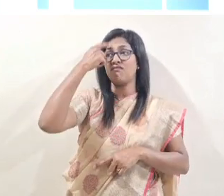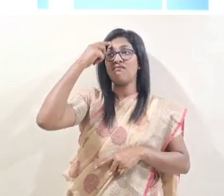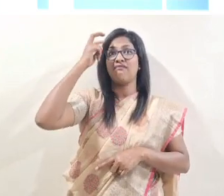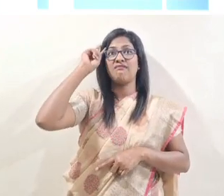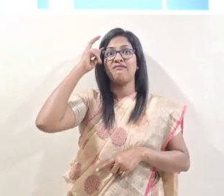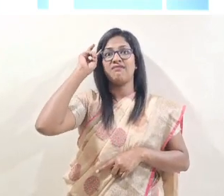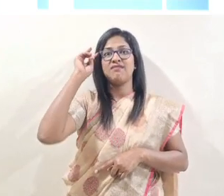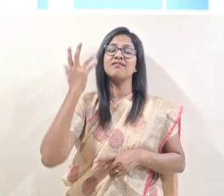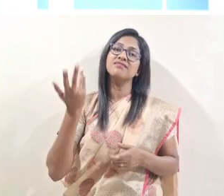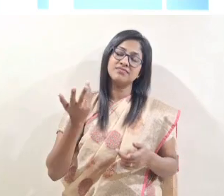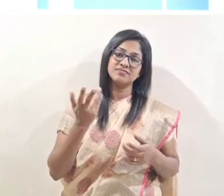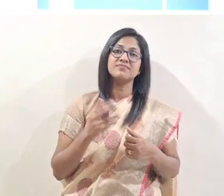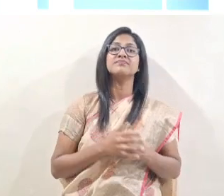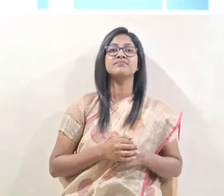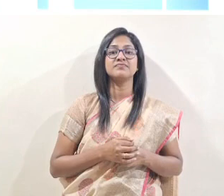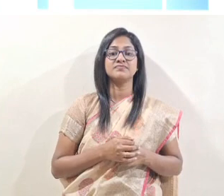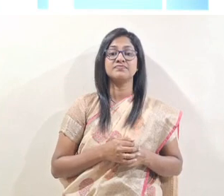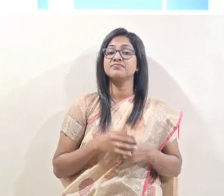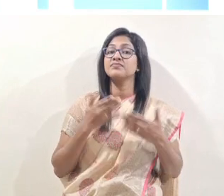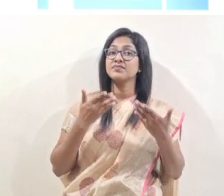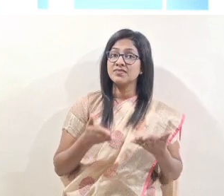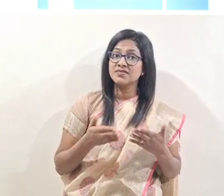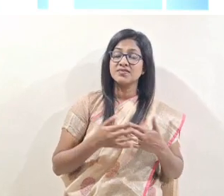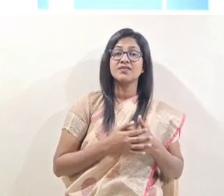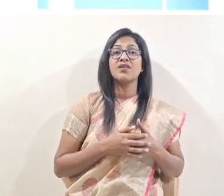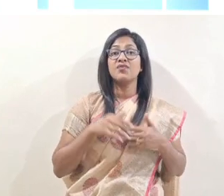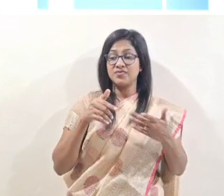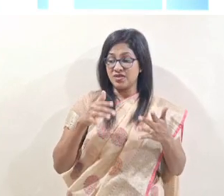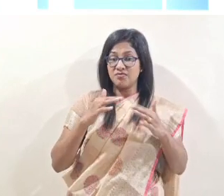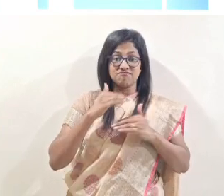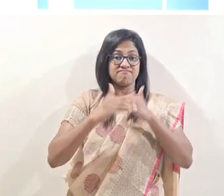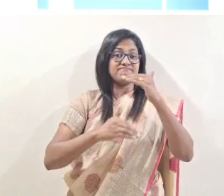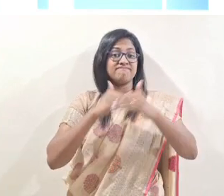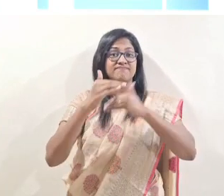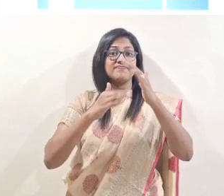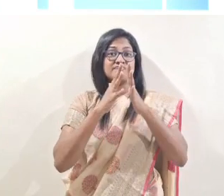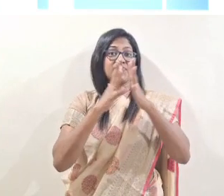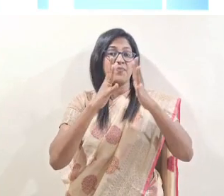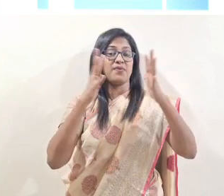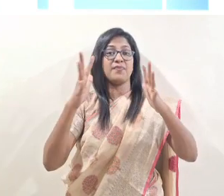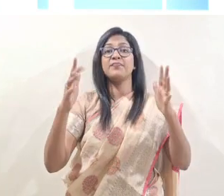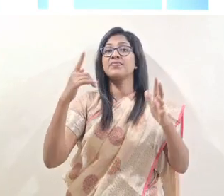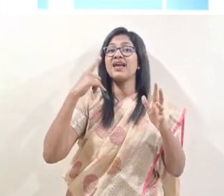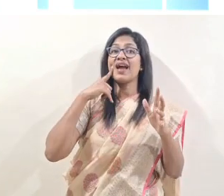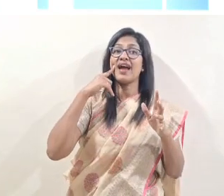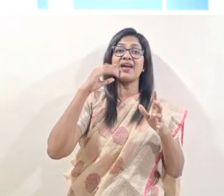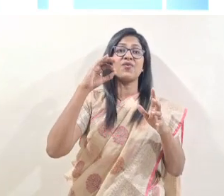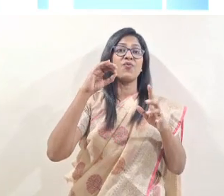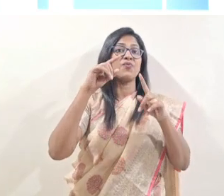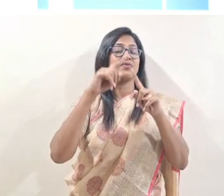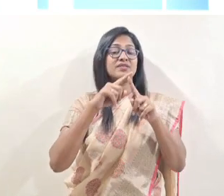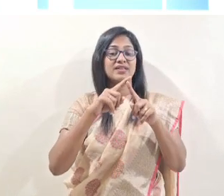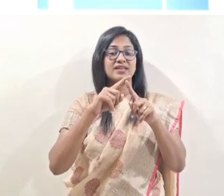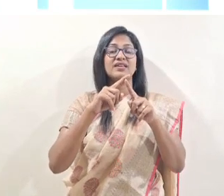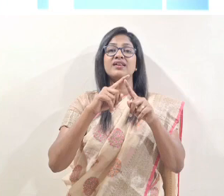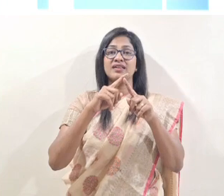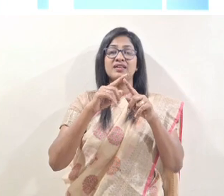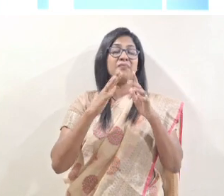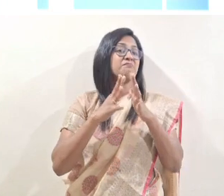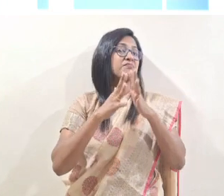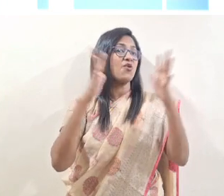mind. And now the way we are developing now, the use of IoT has started, Internet of Things.